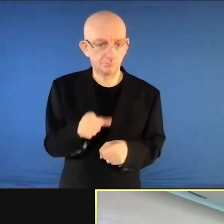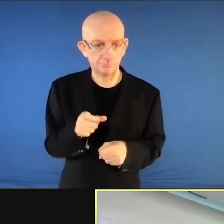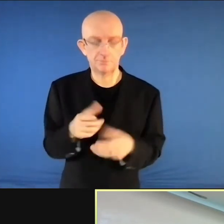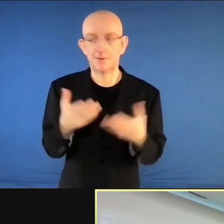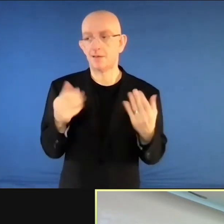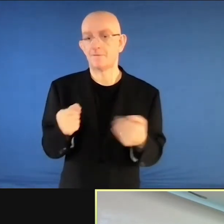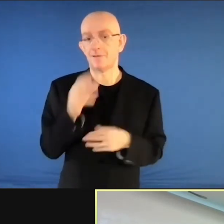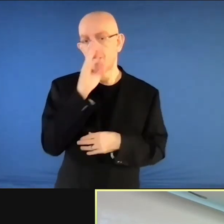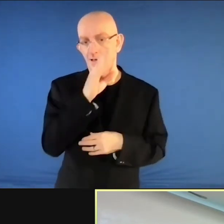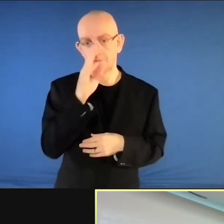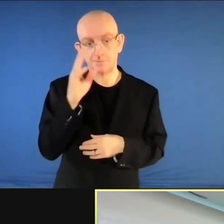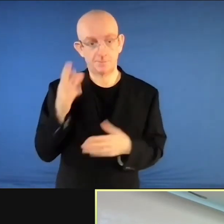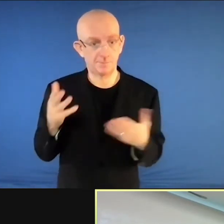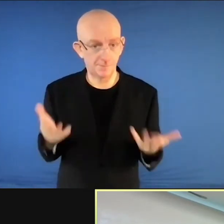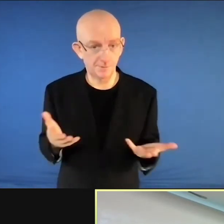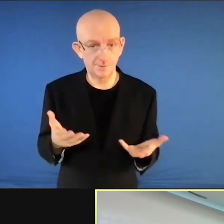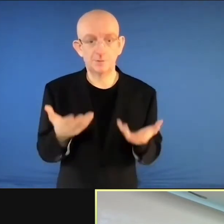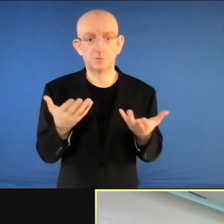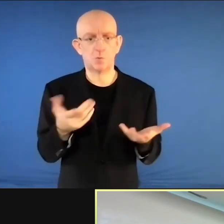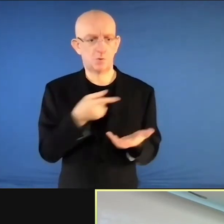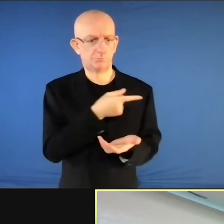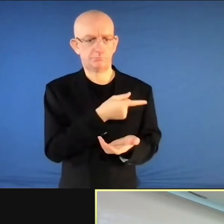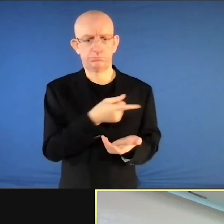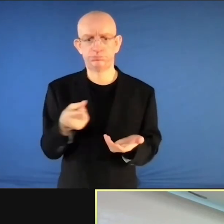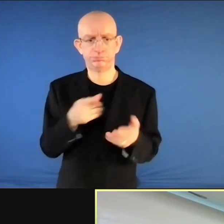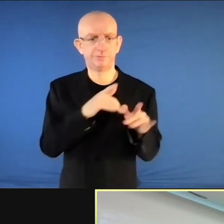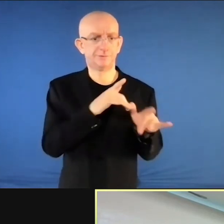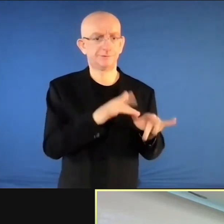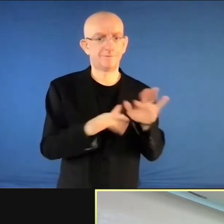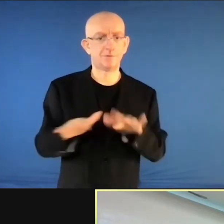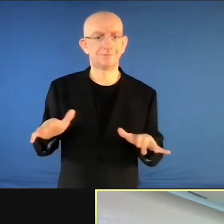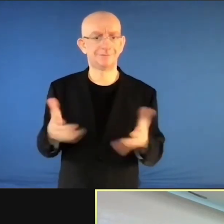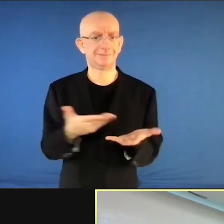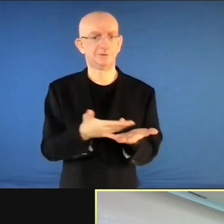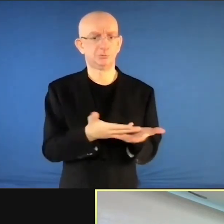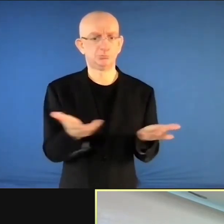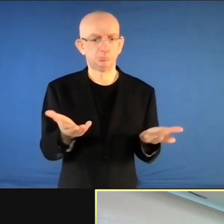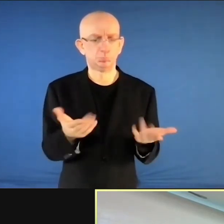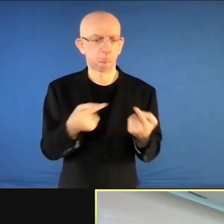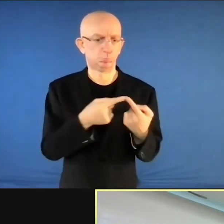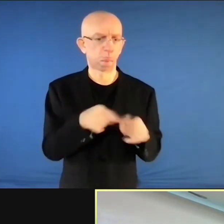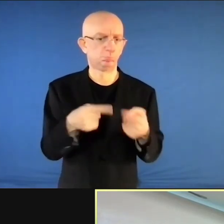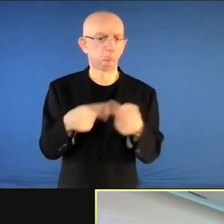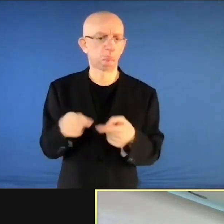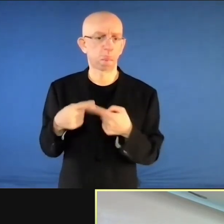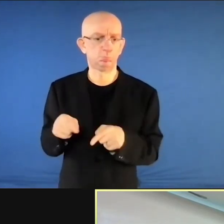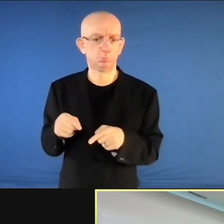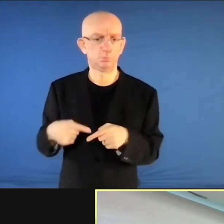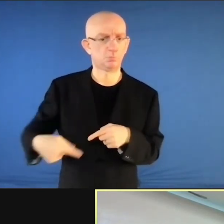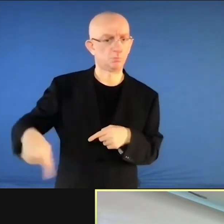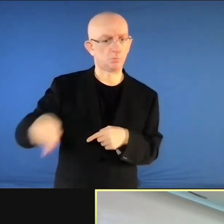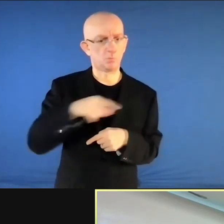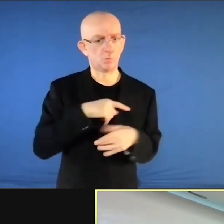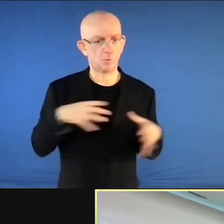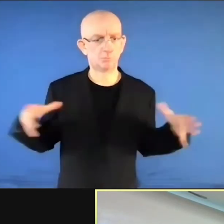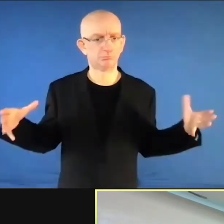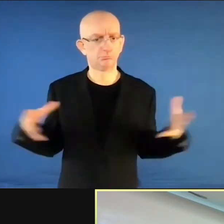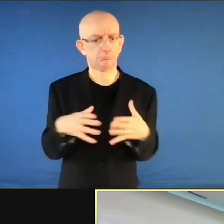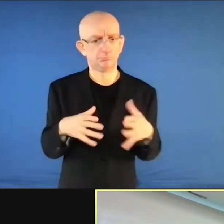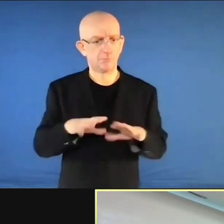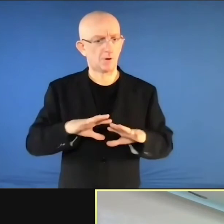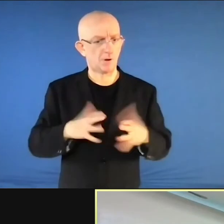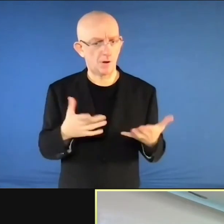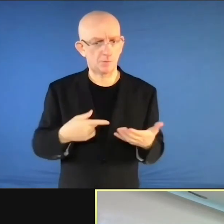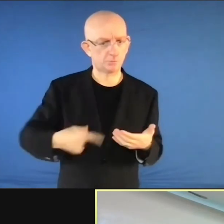that we want to make and to promote here is how do we share really what we're doing, whether as